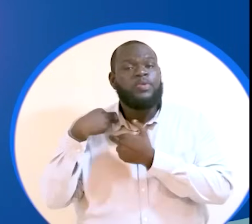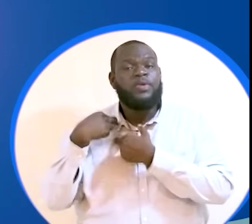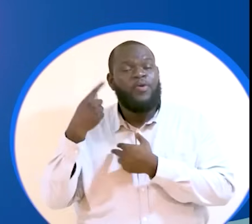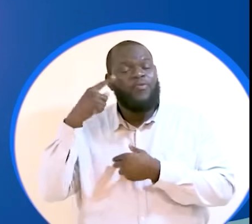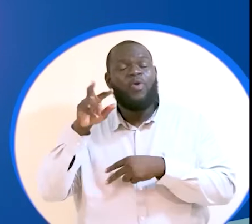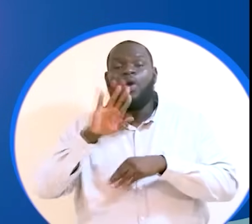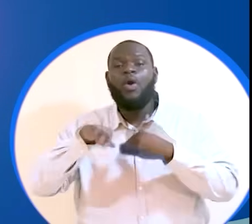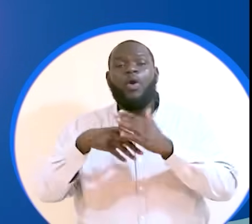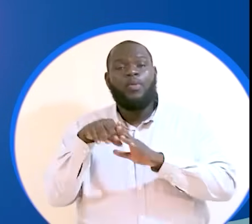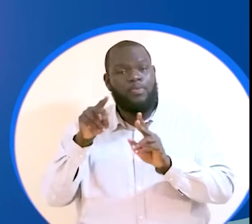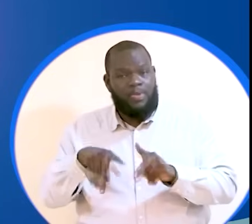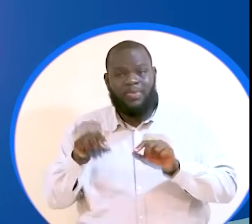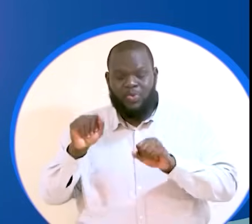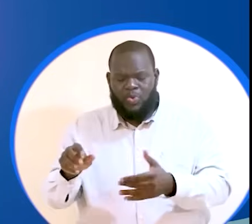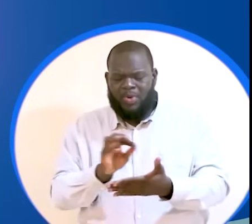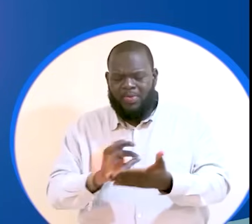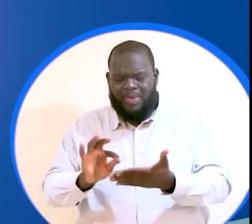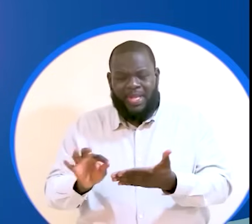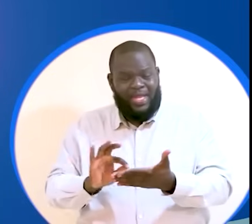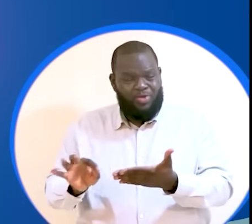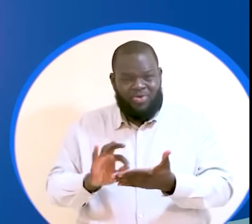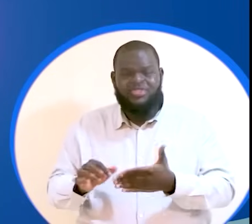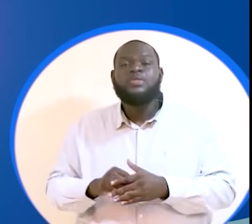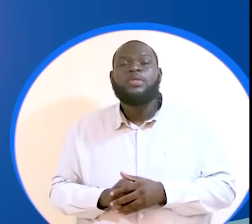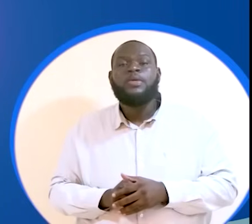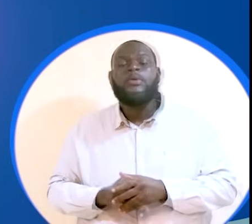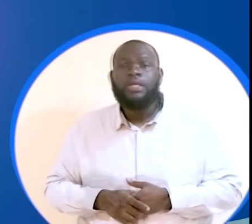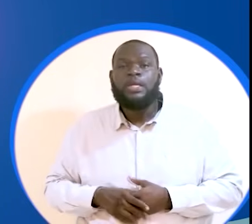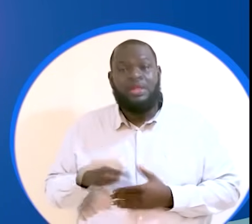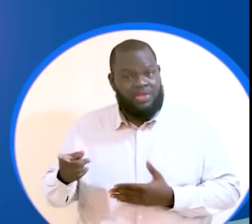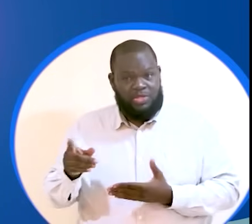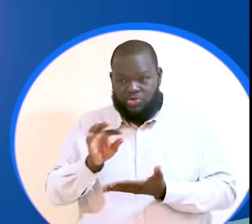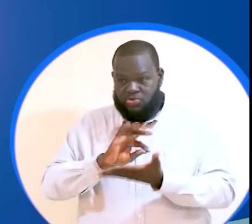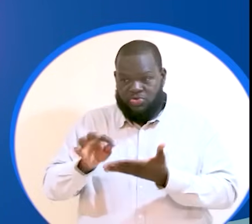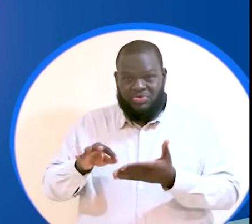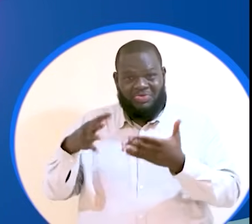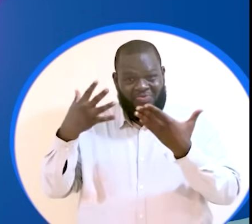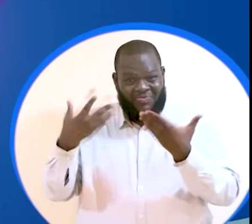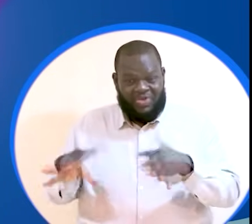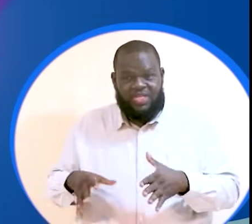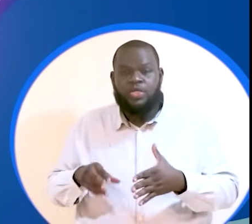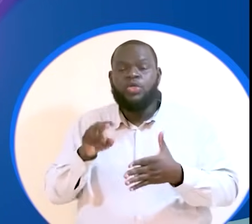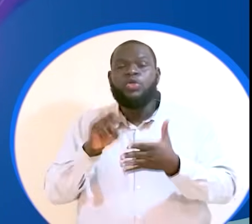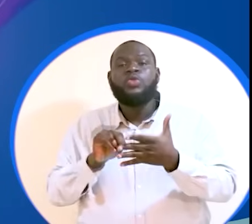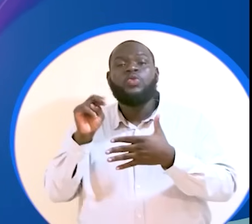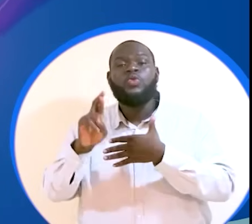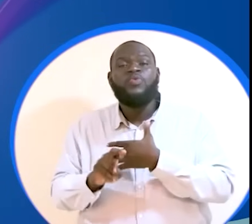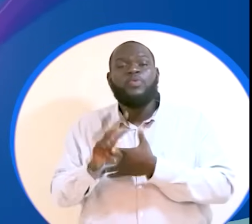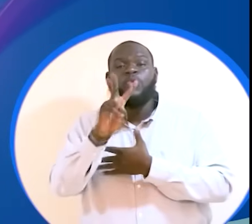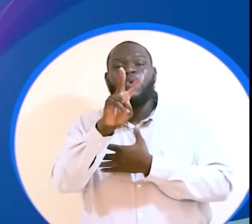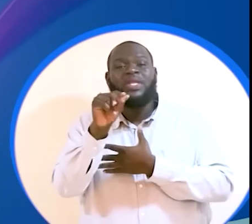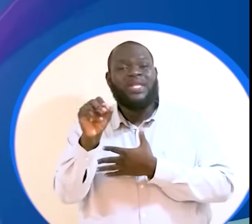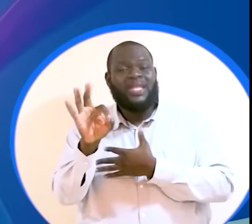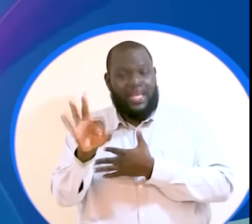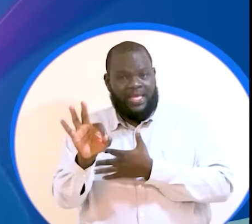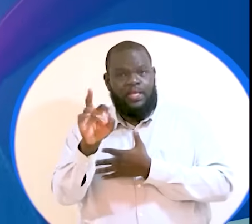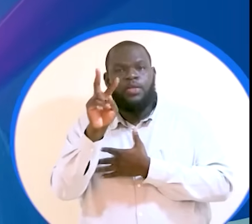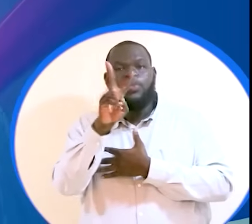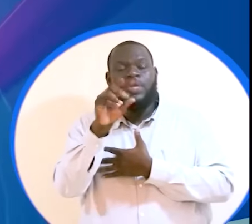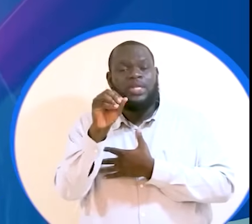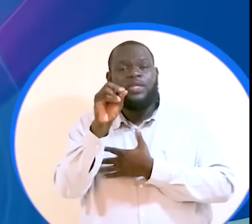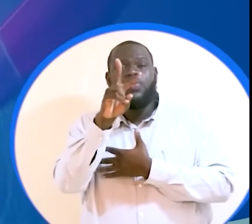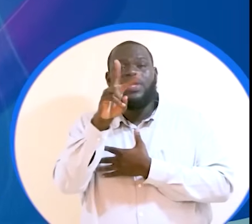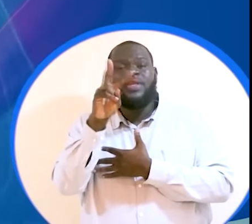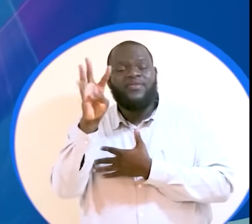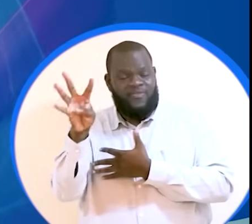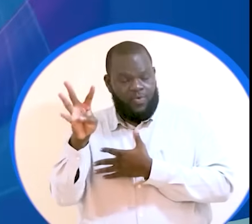all eligibility criteria. This registration exercise will end on November 29, 2024. For further information, contact